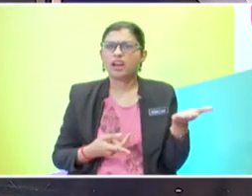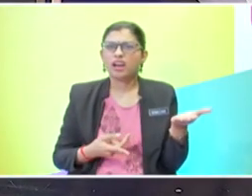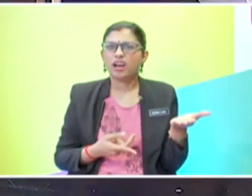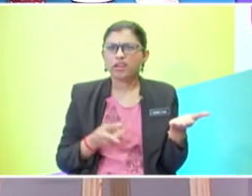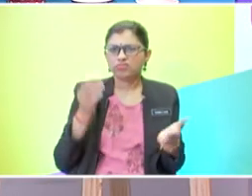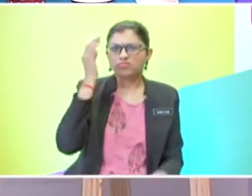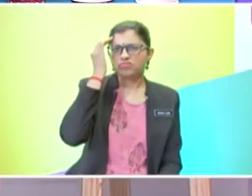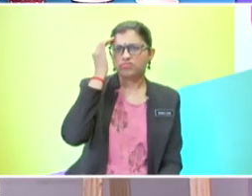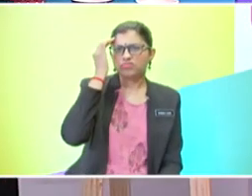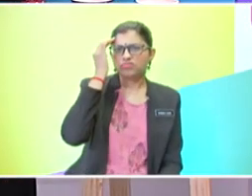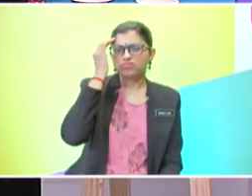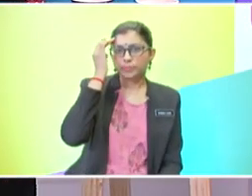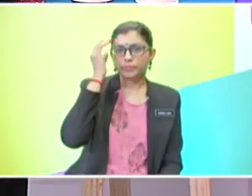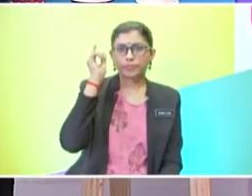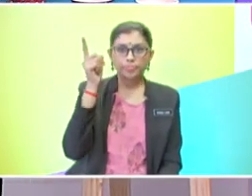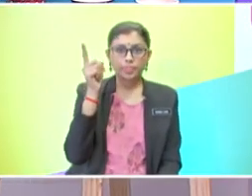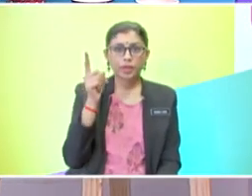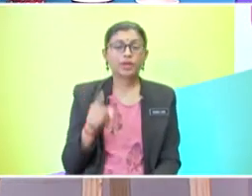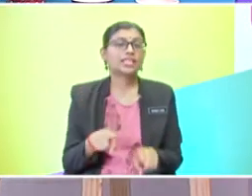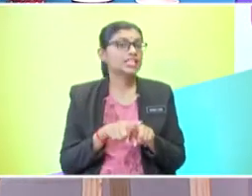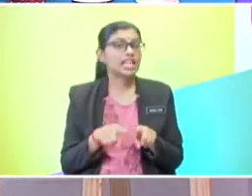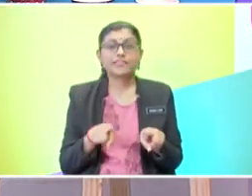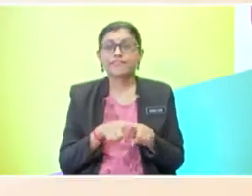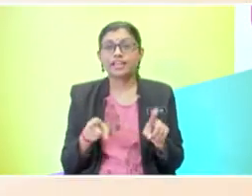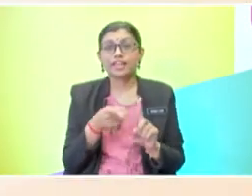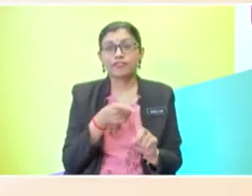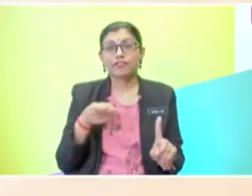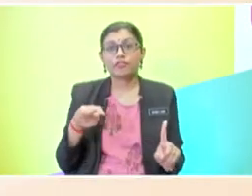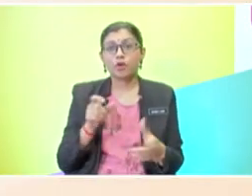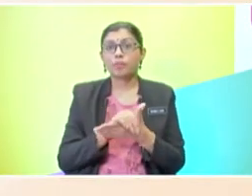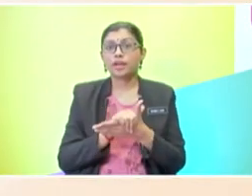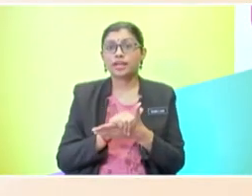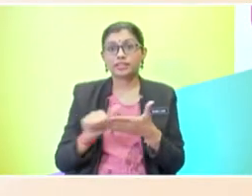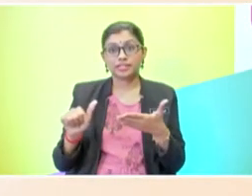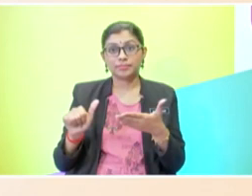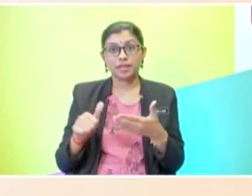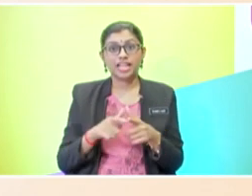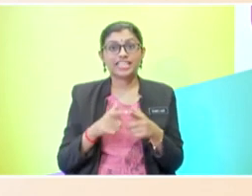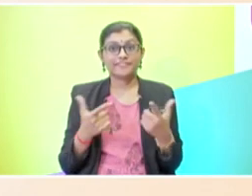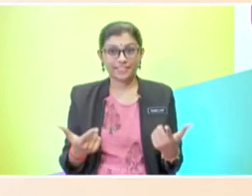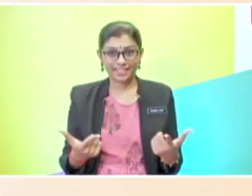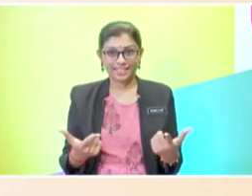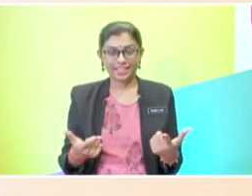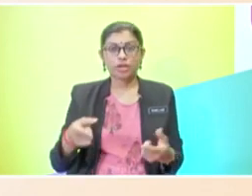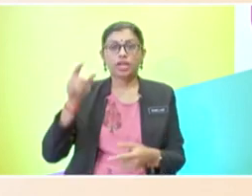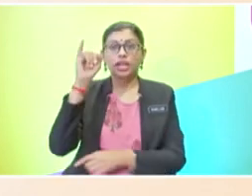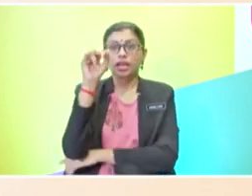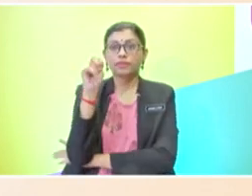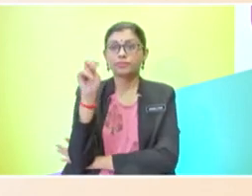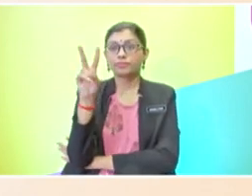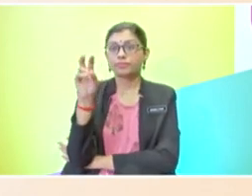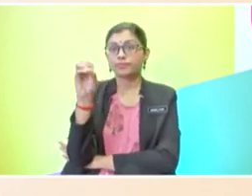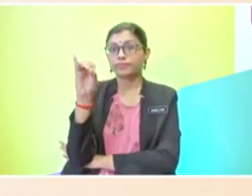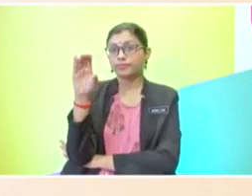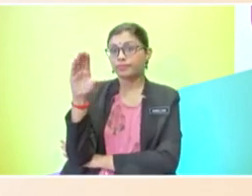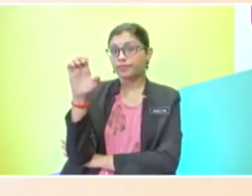what's the difference between receipt and invoice? Invoice is the information of goods or services supplied to the customer and the total